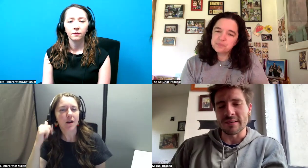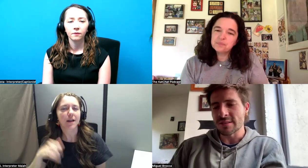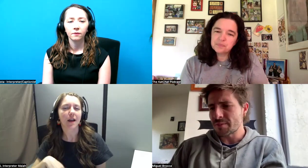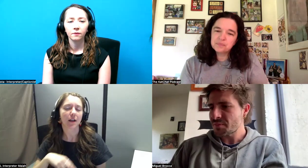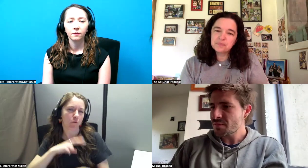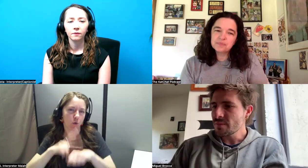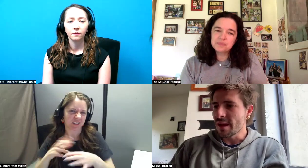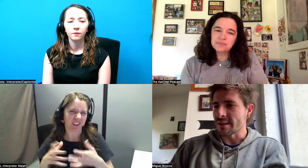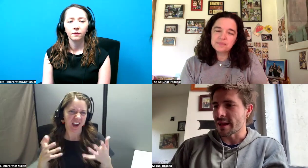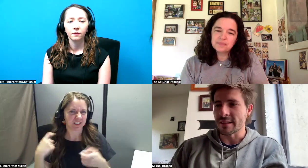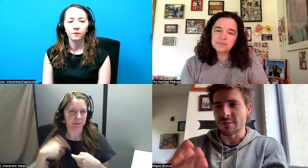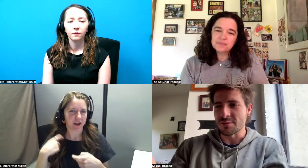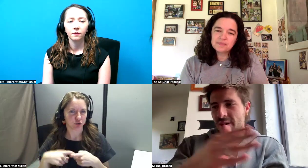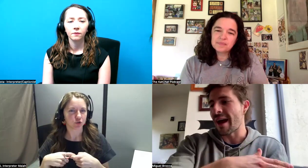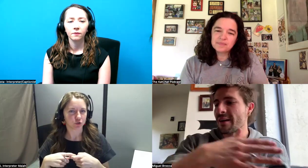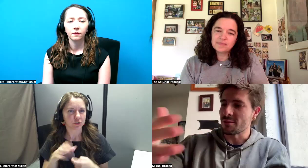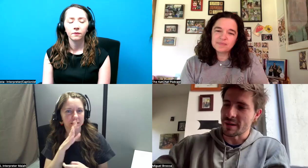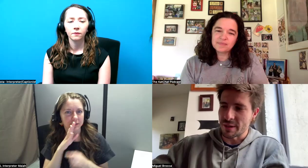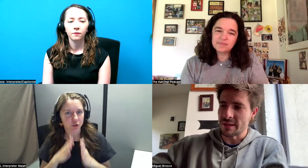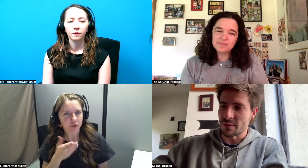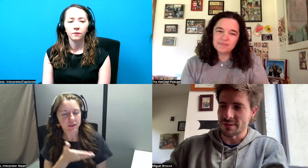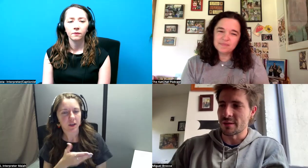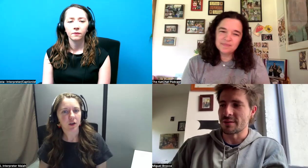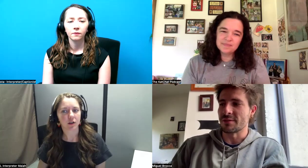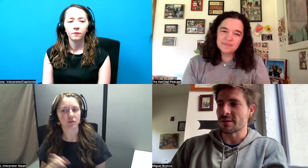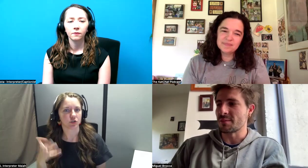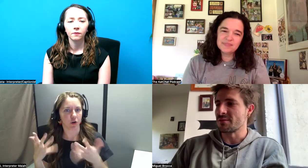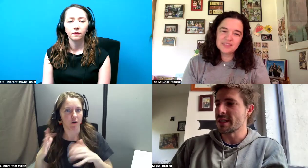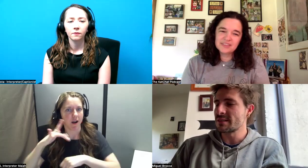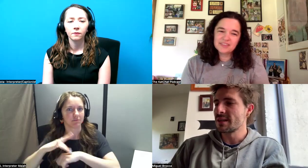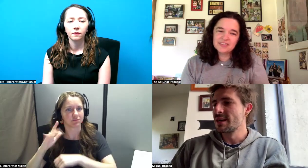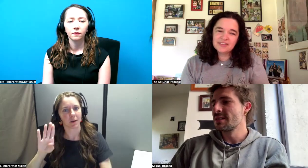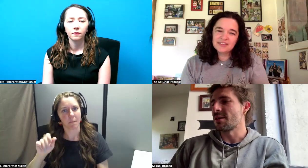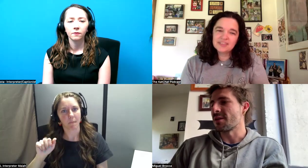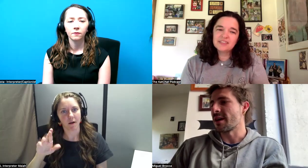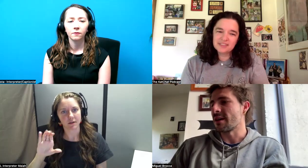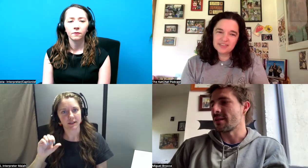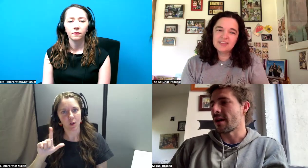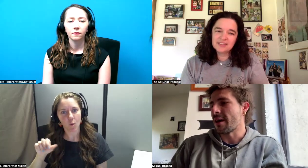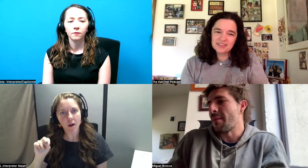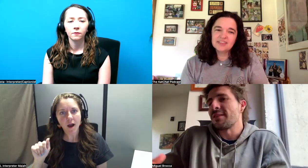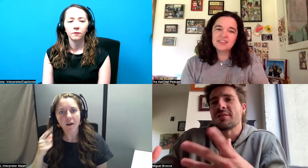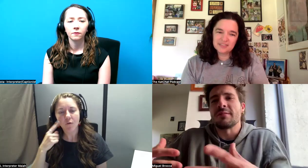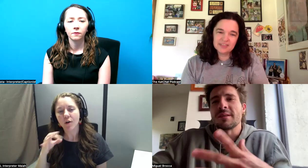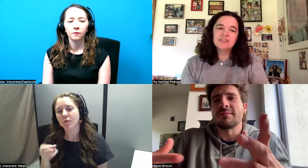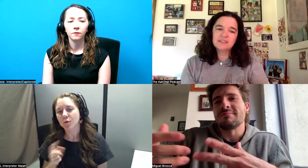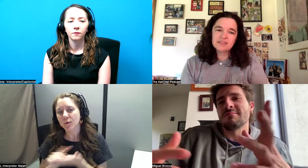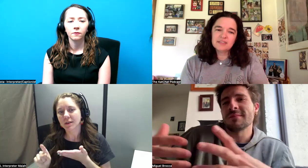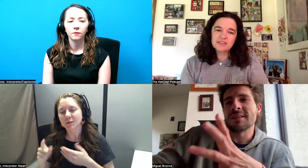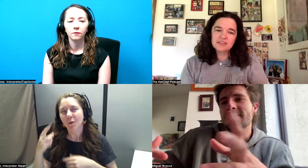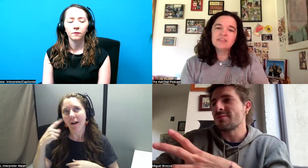in Spanish. And like I told you, they had already been in Barcelona for a couple of weeks, so I imagine